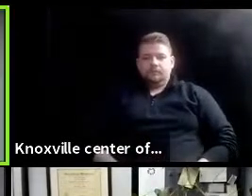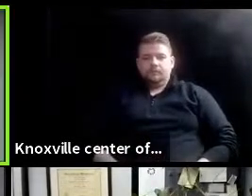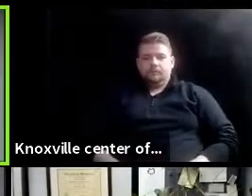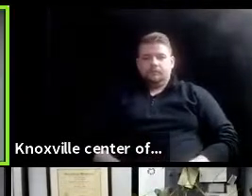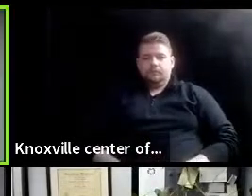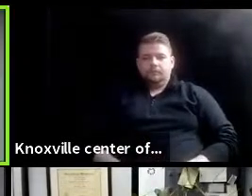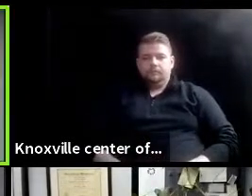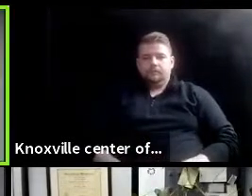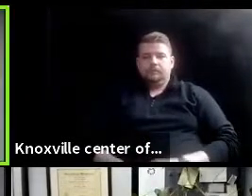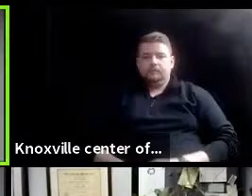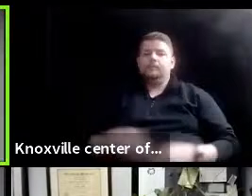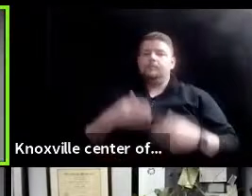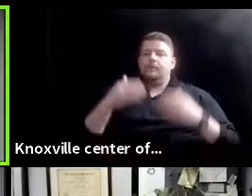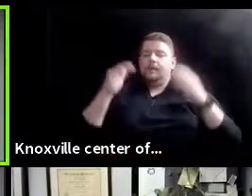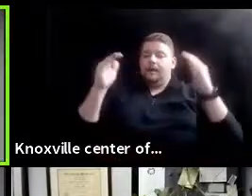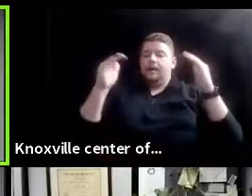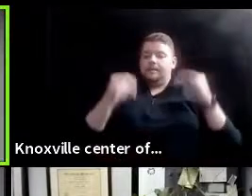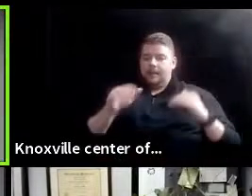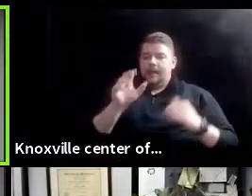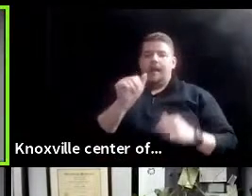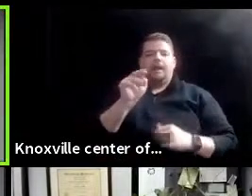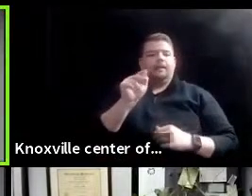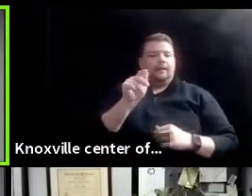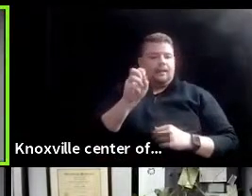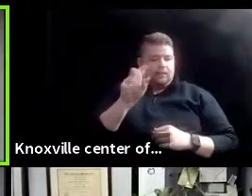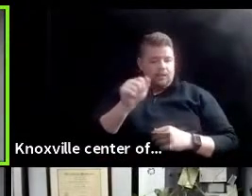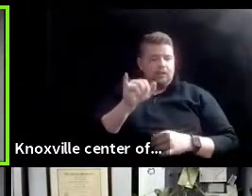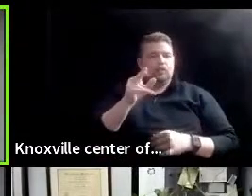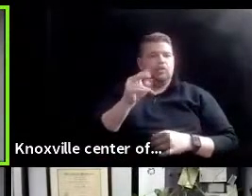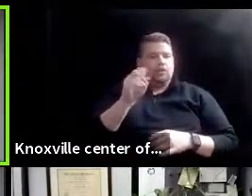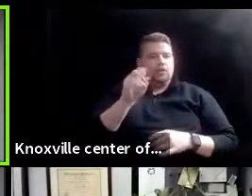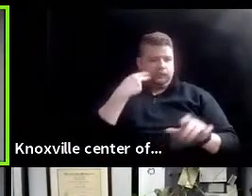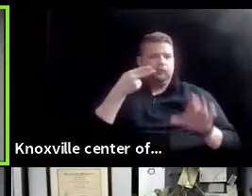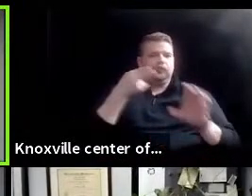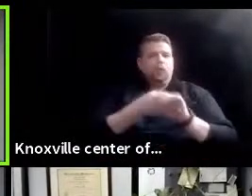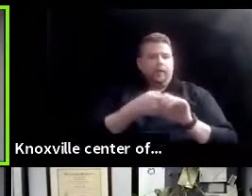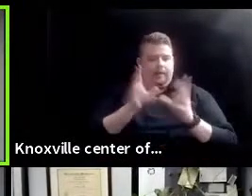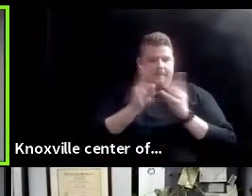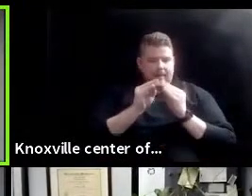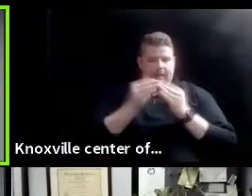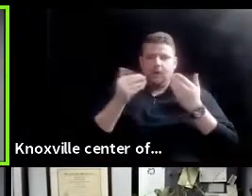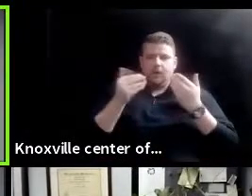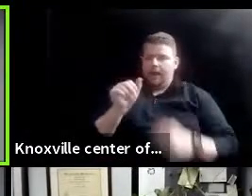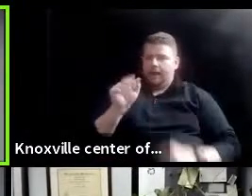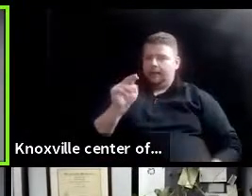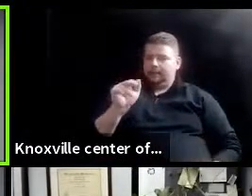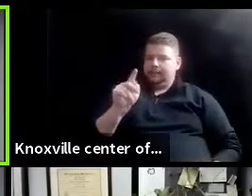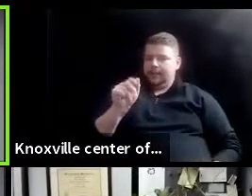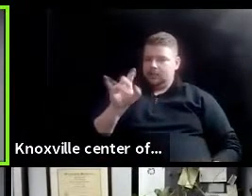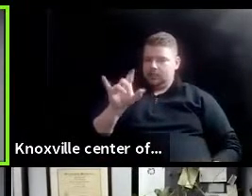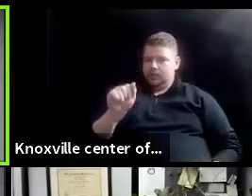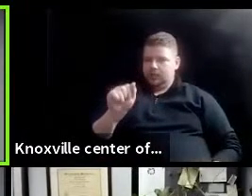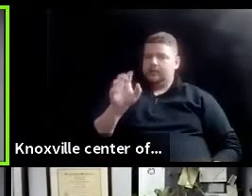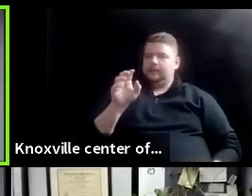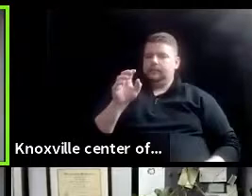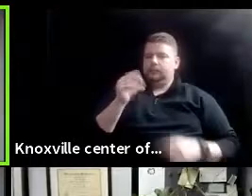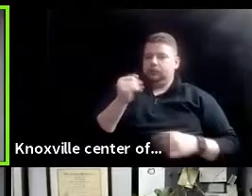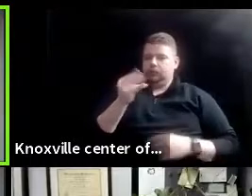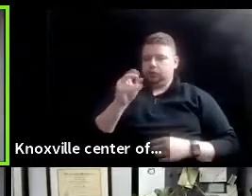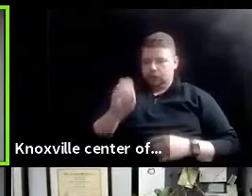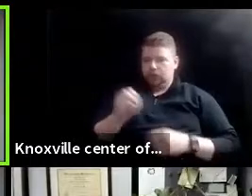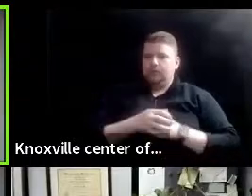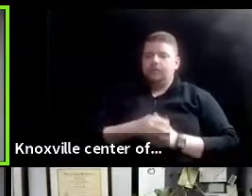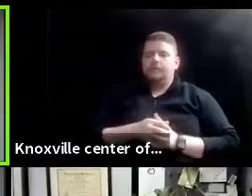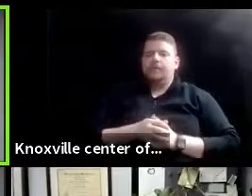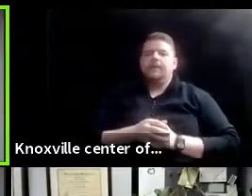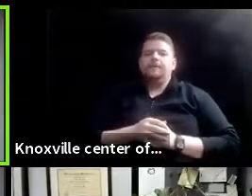All right, next up, I believe Anastasia Juneau just joined the meeting. So Anastasia, if you are on, you may have the floor. You have